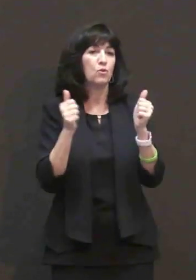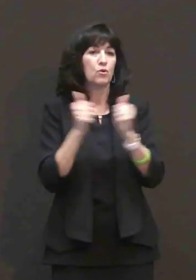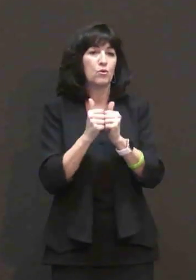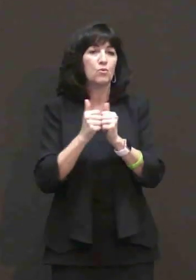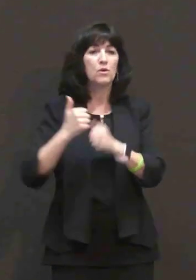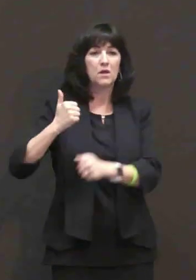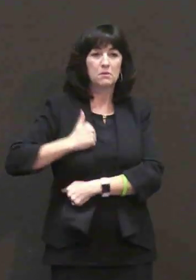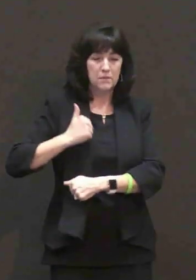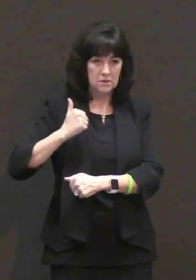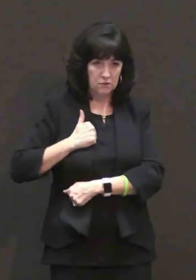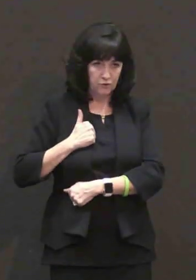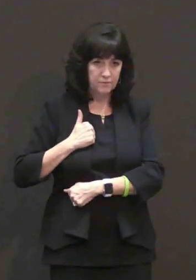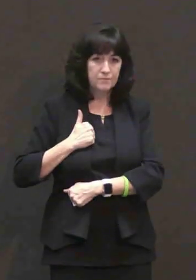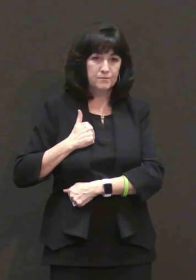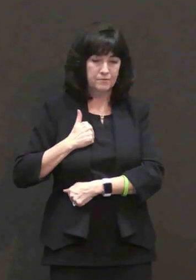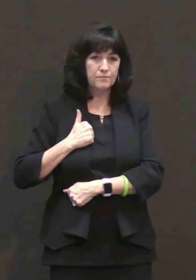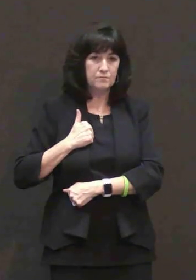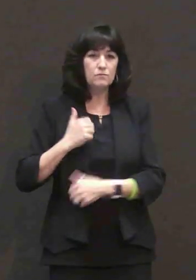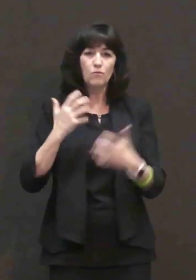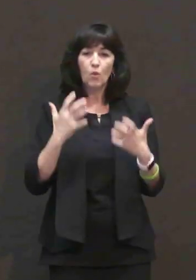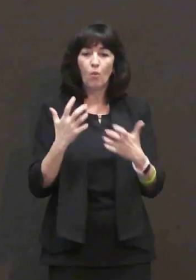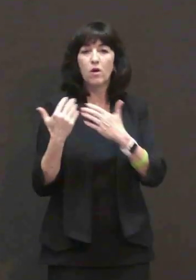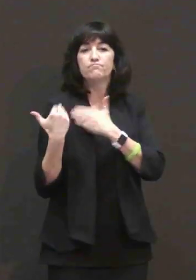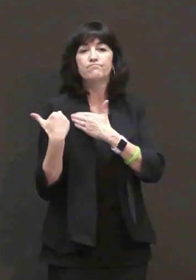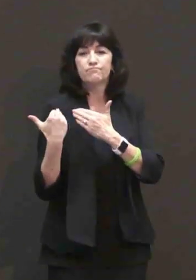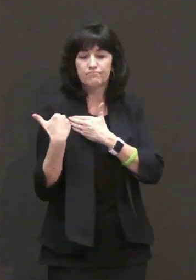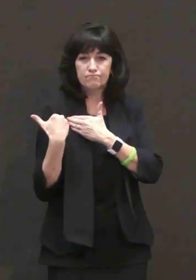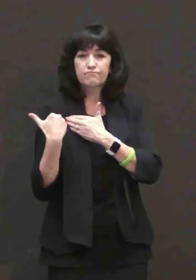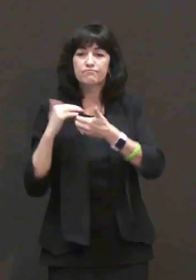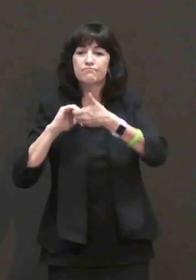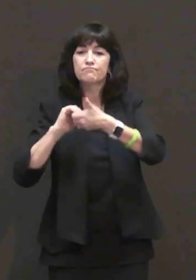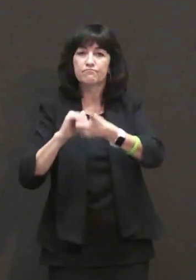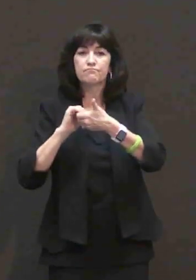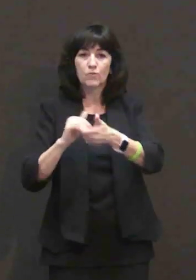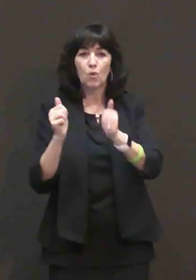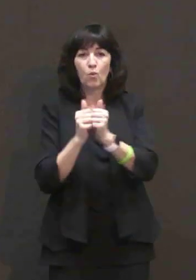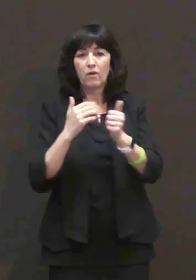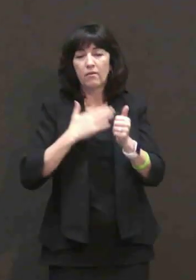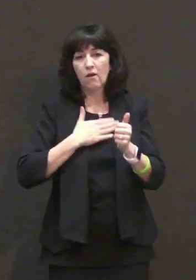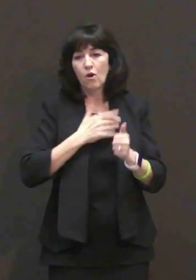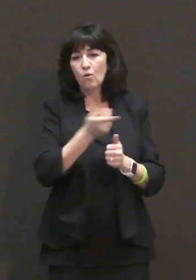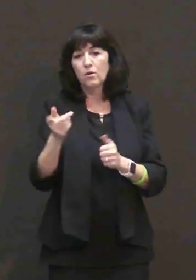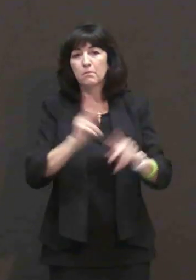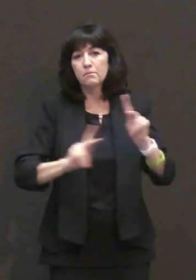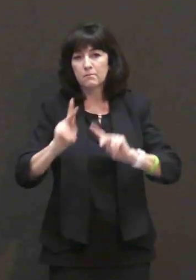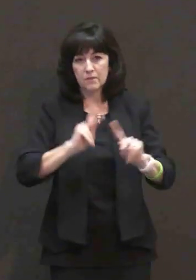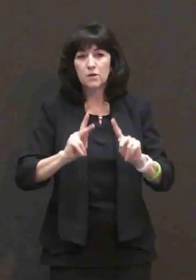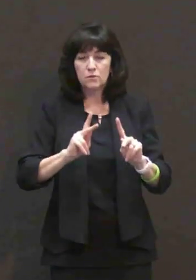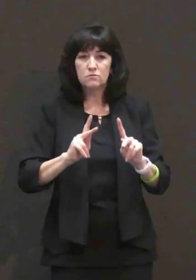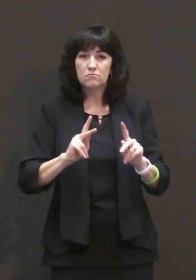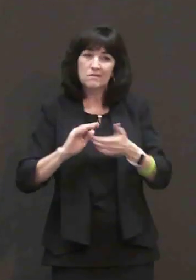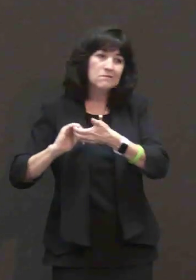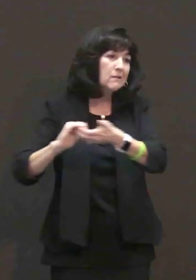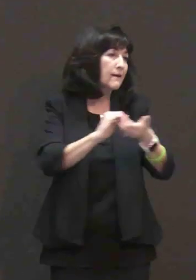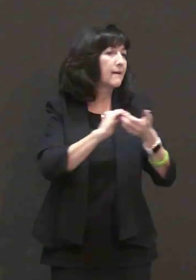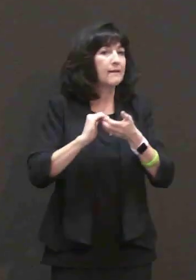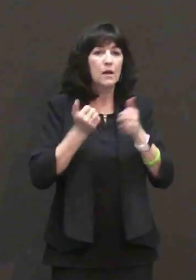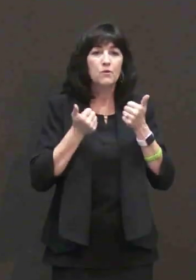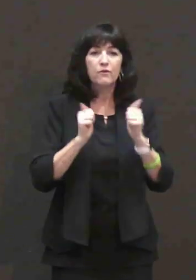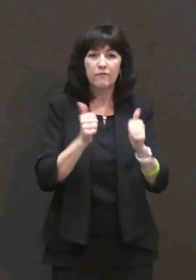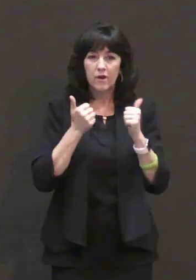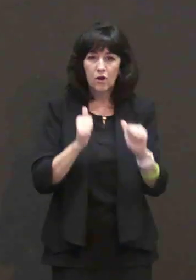however else we need to lean on our partners to do so. So again, I think that bottom line says it the most. It's a collaborative effort.